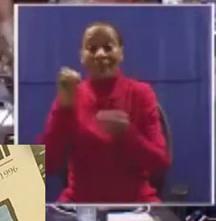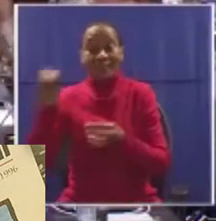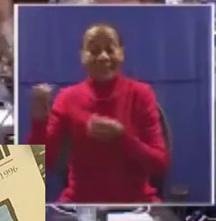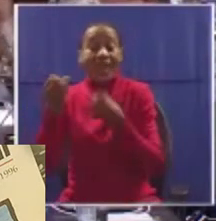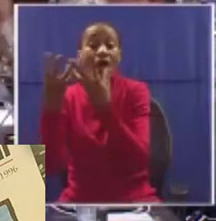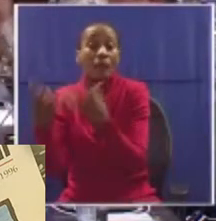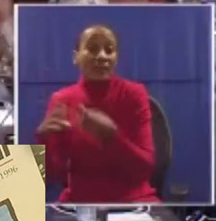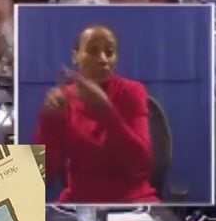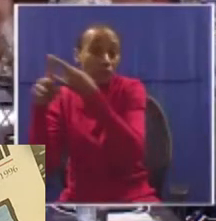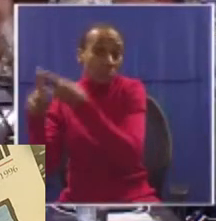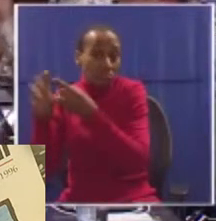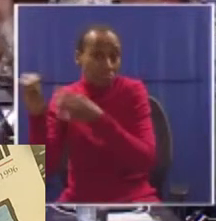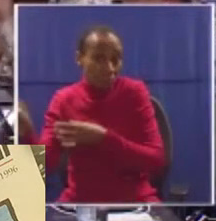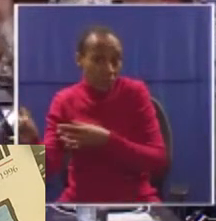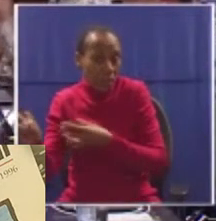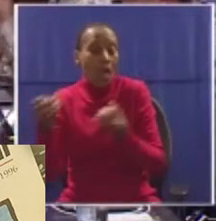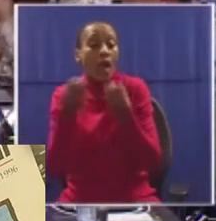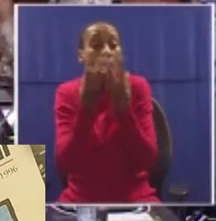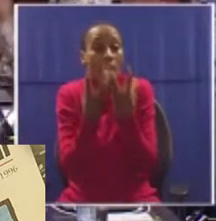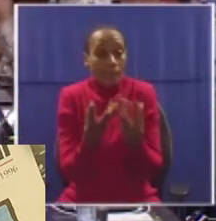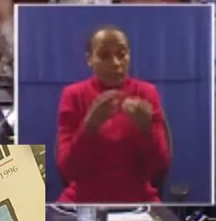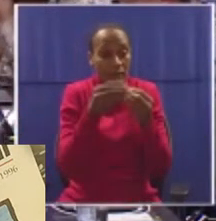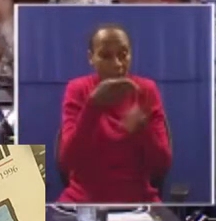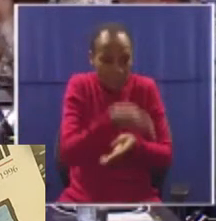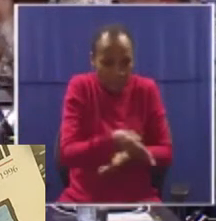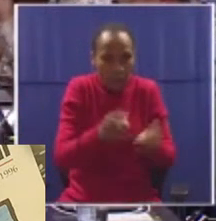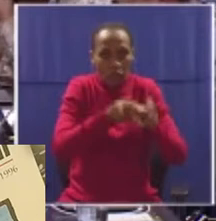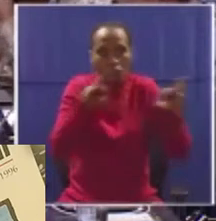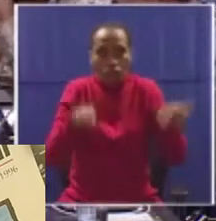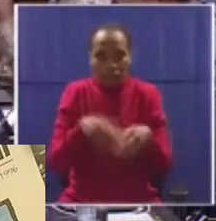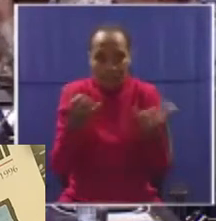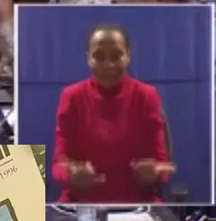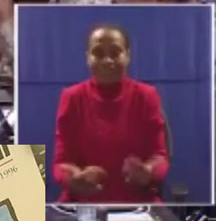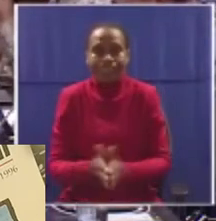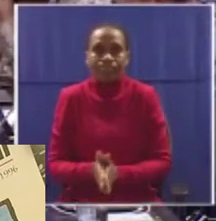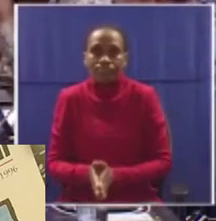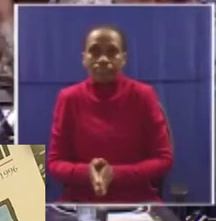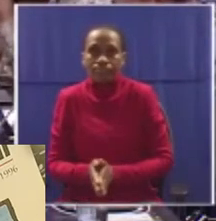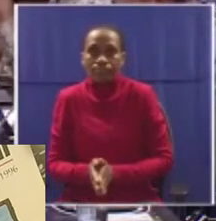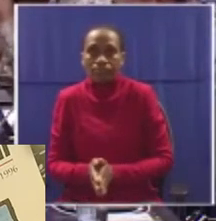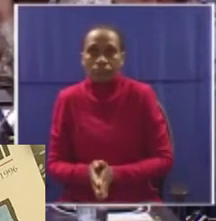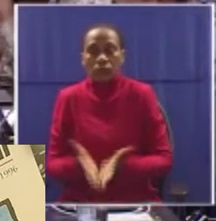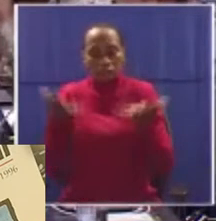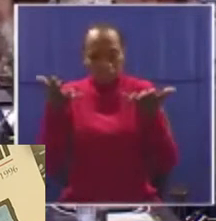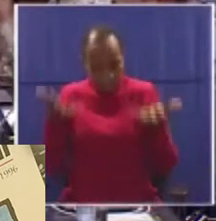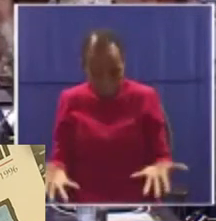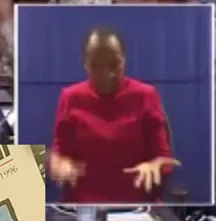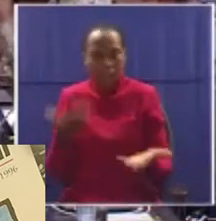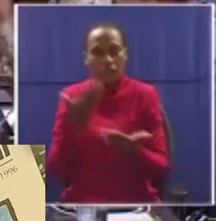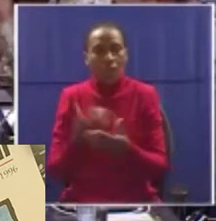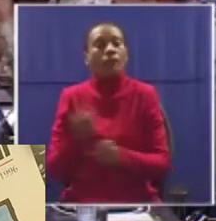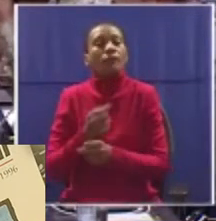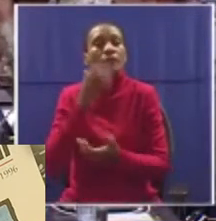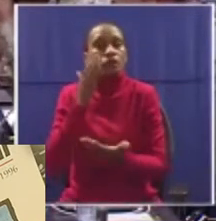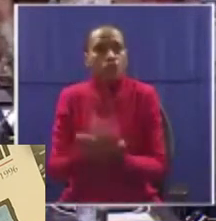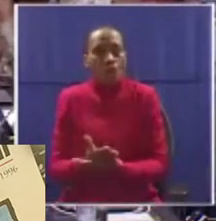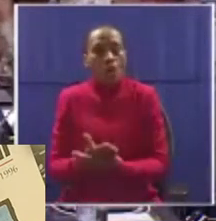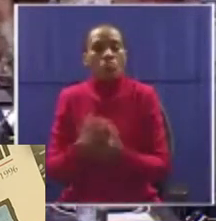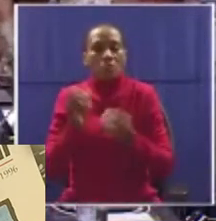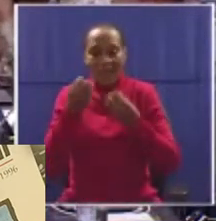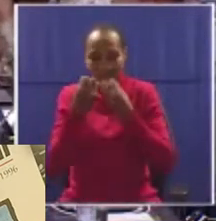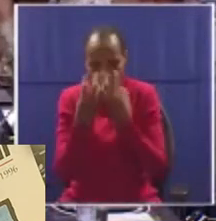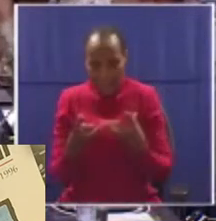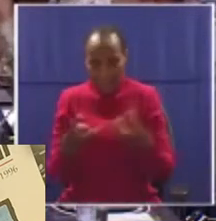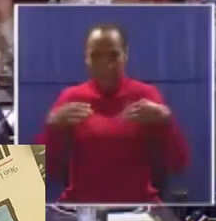virtual platform as well as in the house so that we can make sure that we do have the